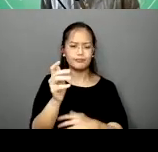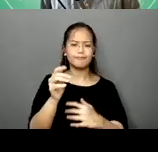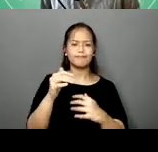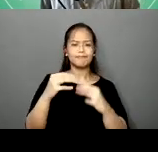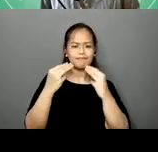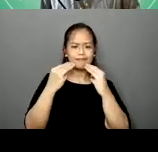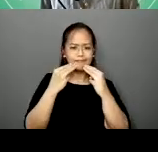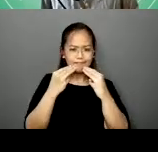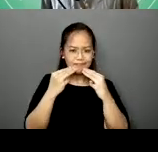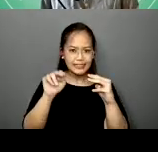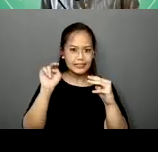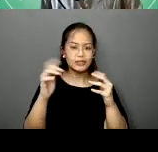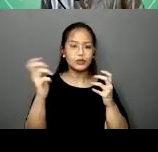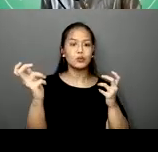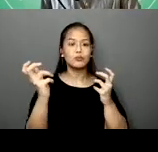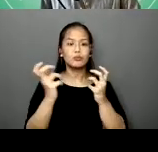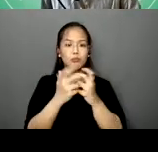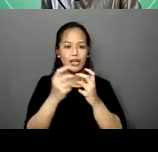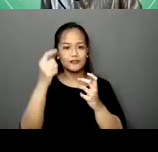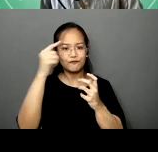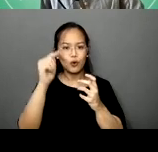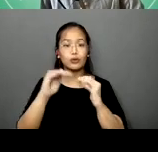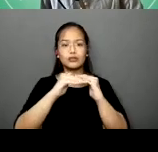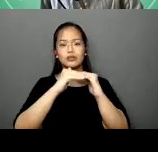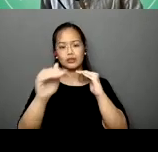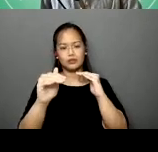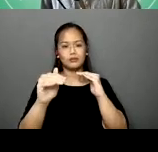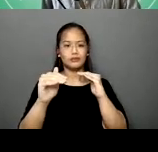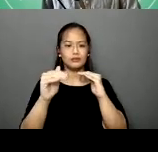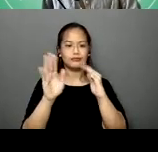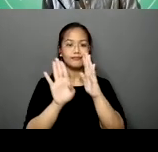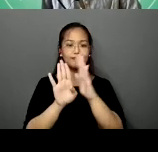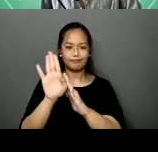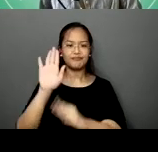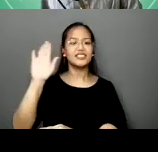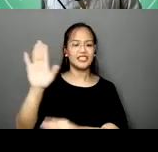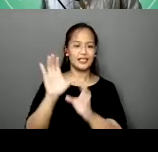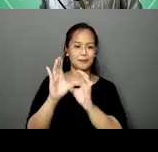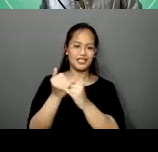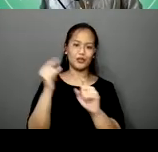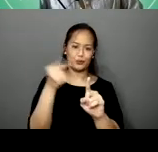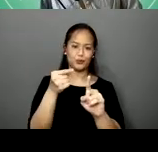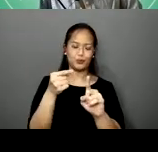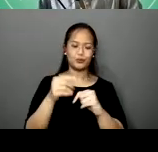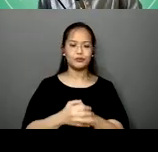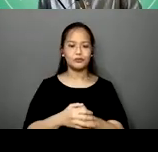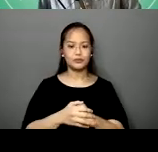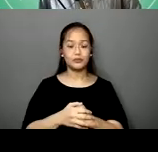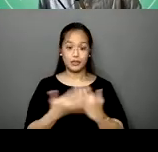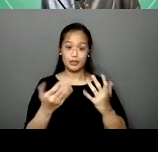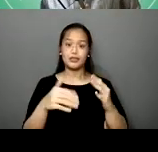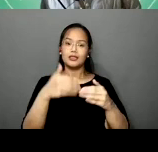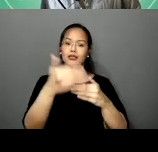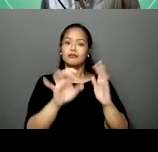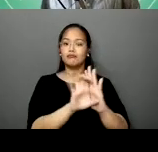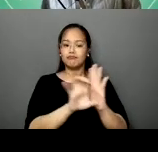message that for them, they maintain a sustainable development as part of their goal. So, for example,